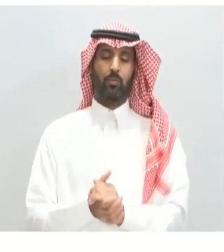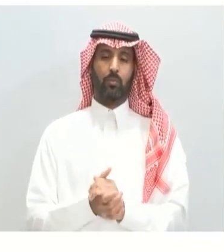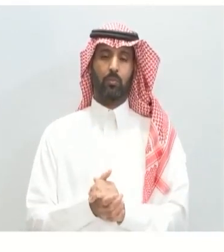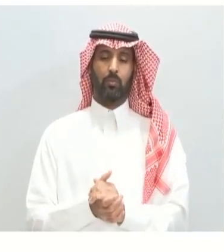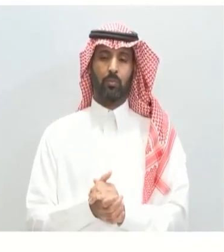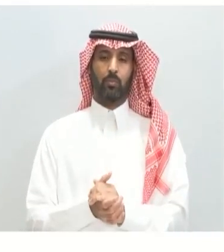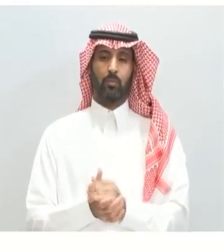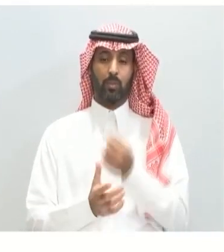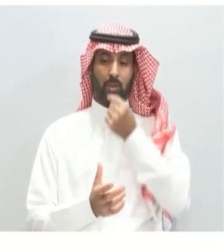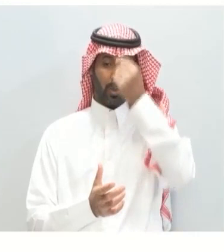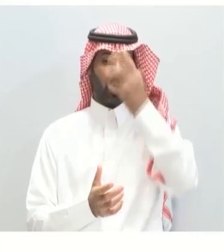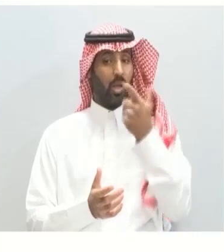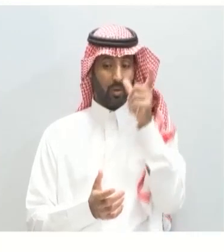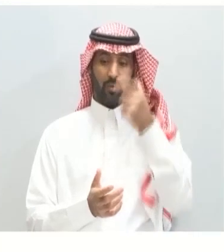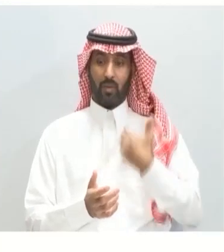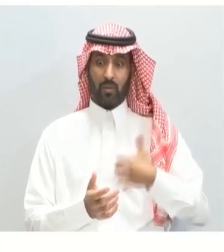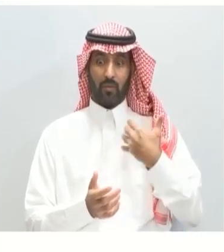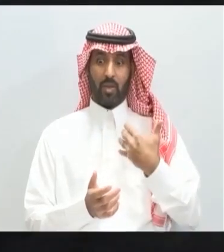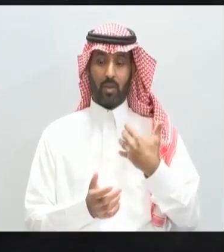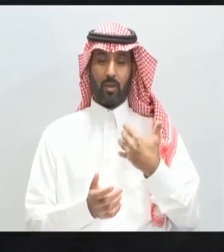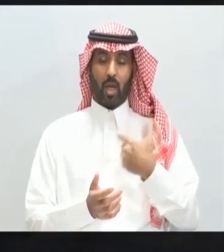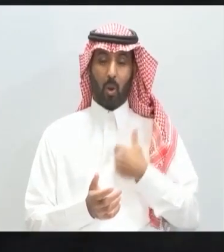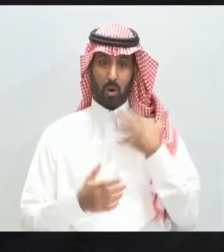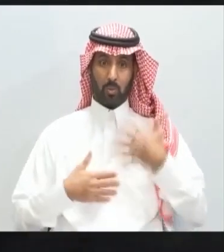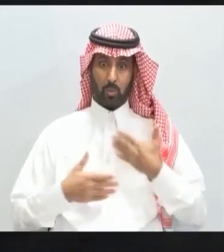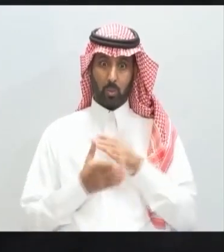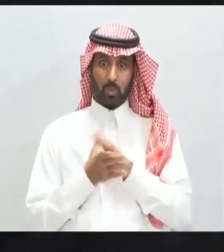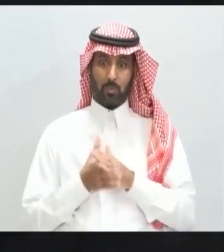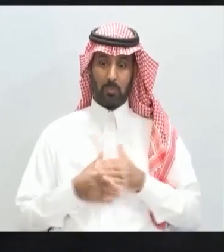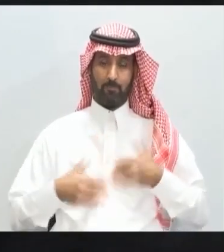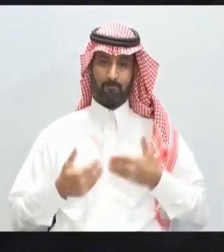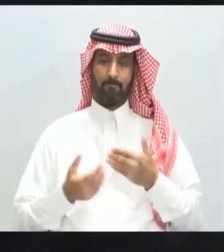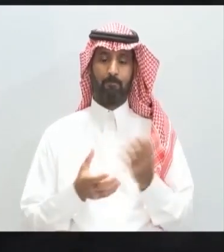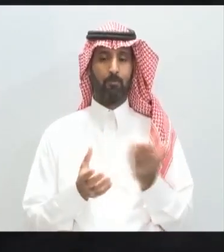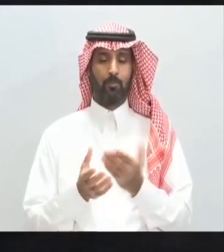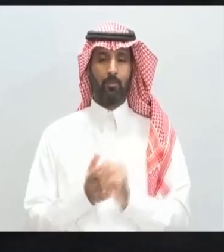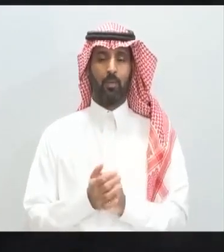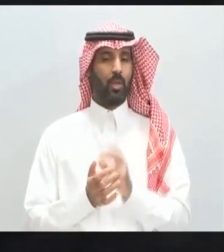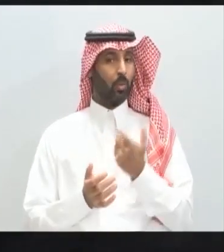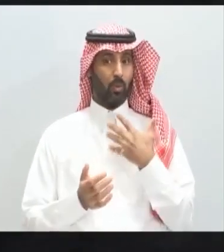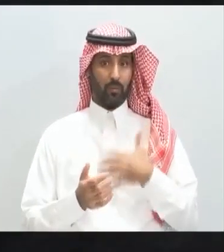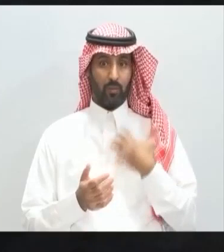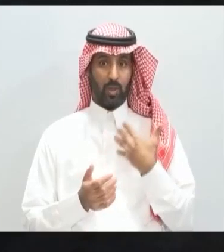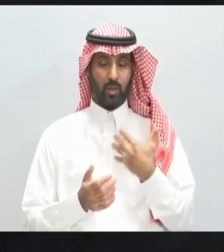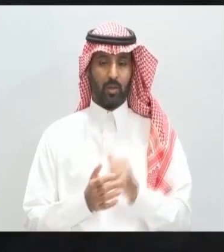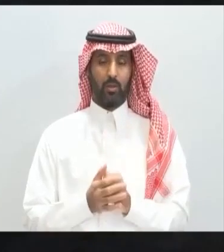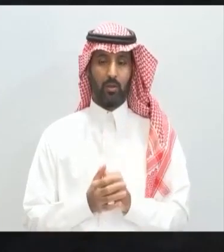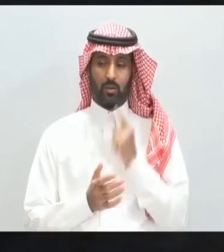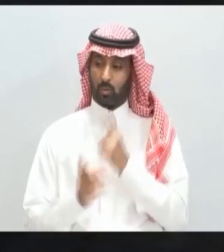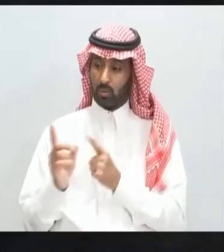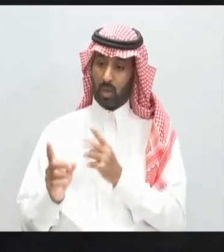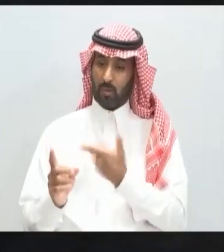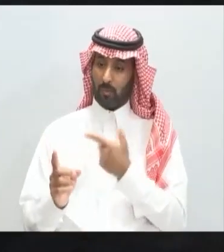he's describing how does he feel. I was so excited. So when you describe how you feel, how someone